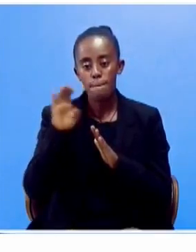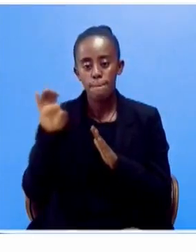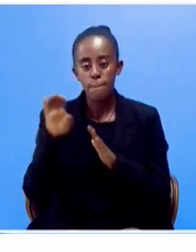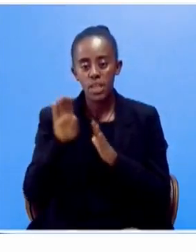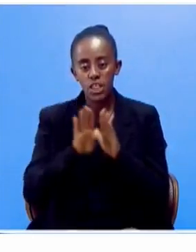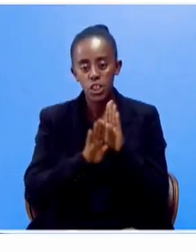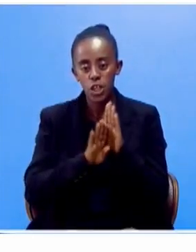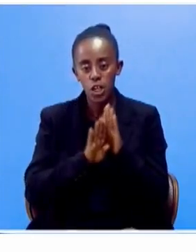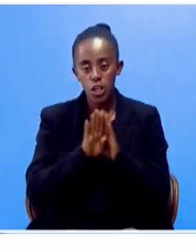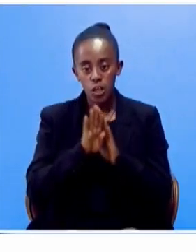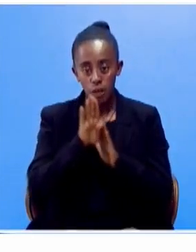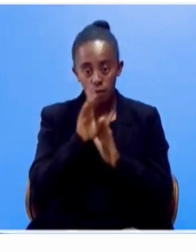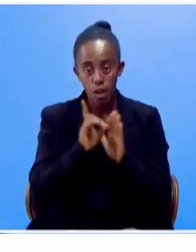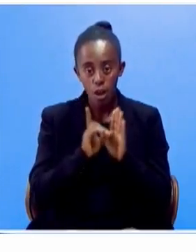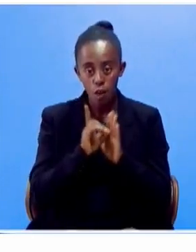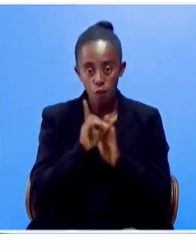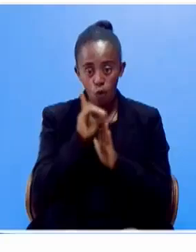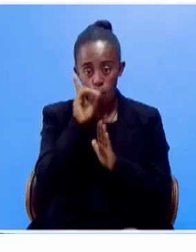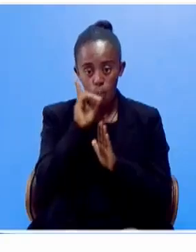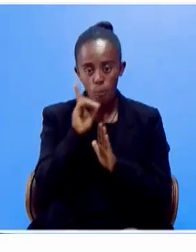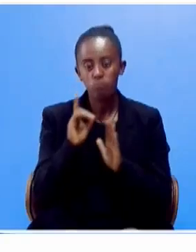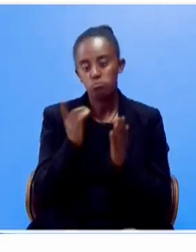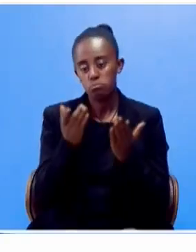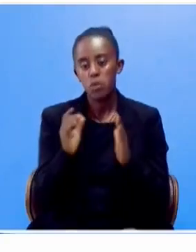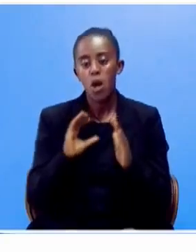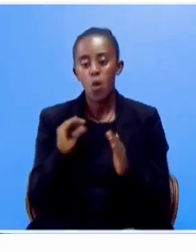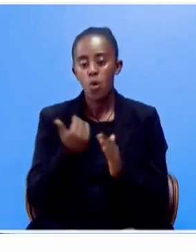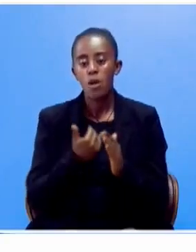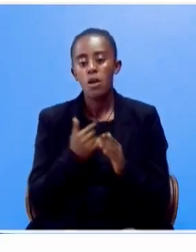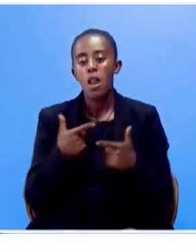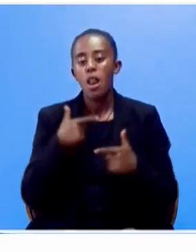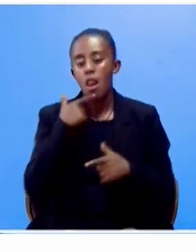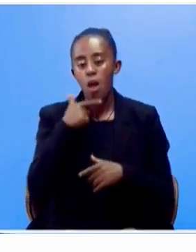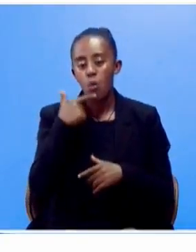our language skill,